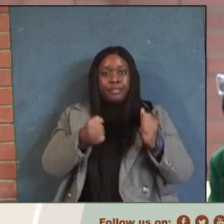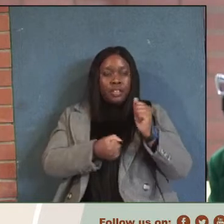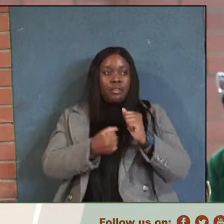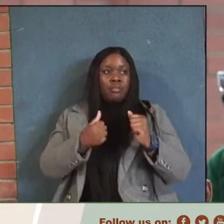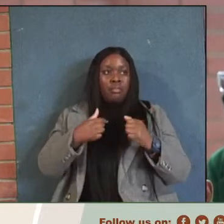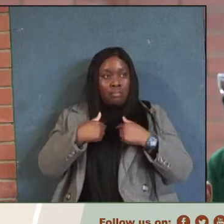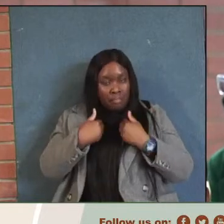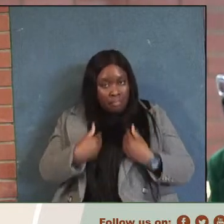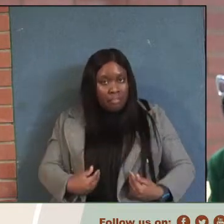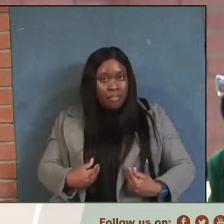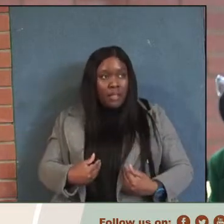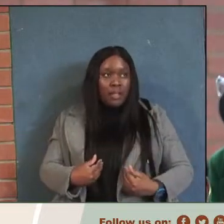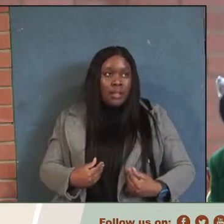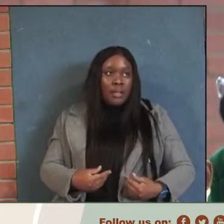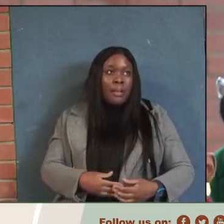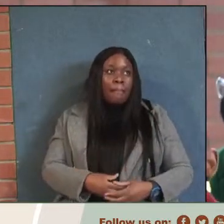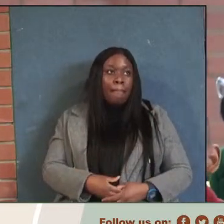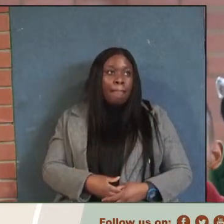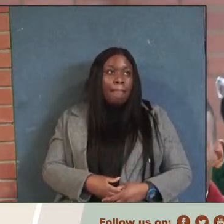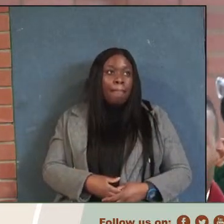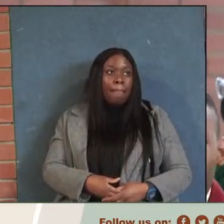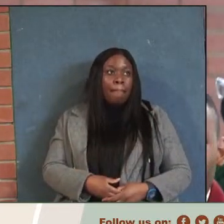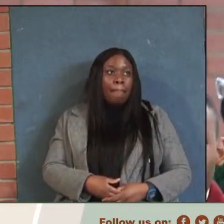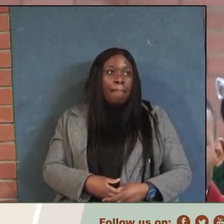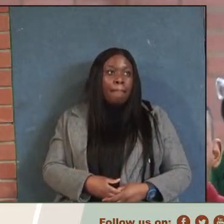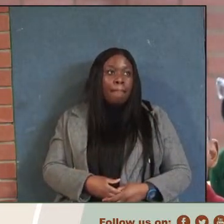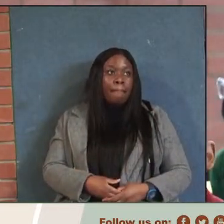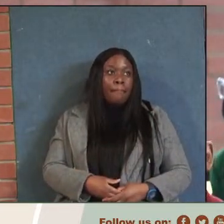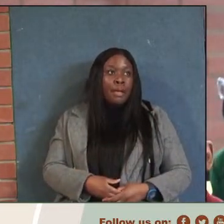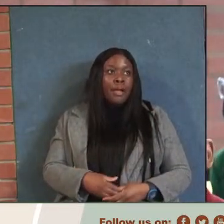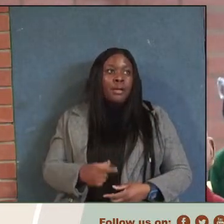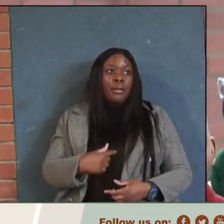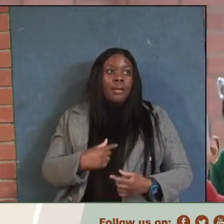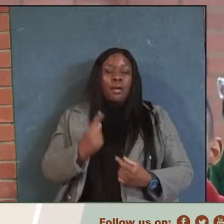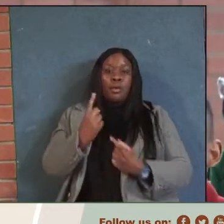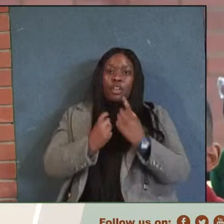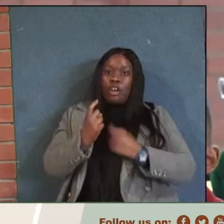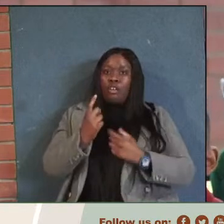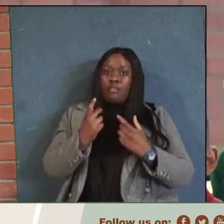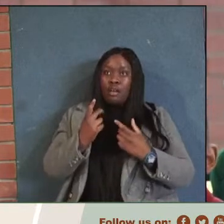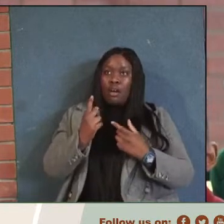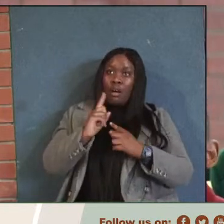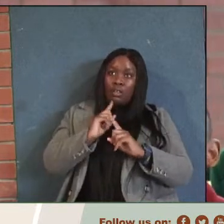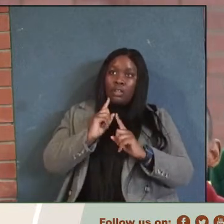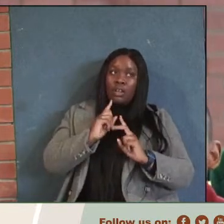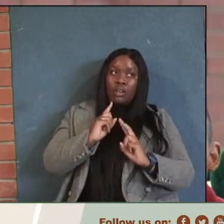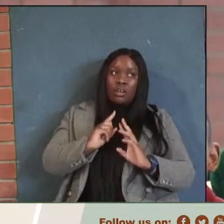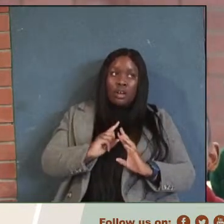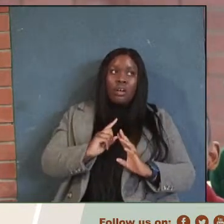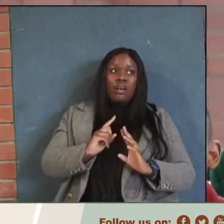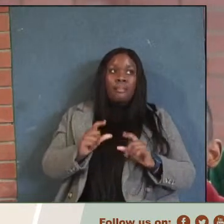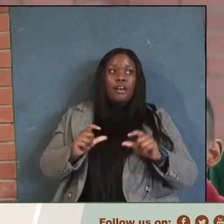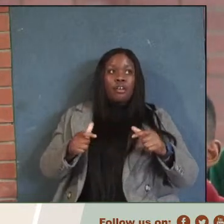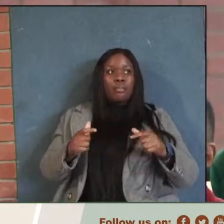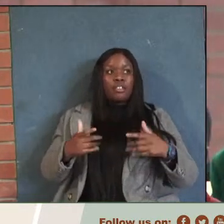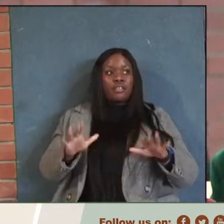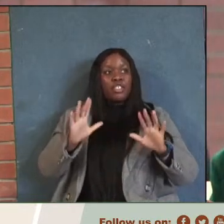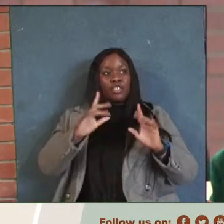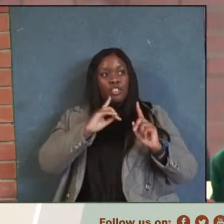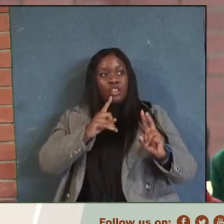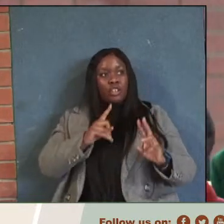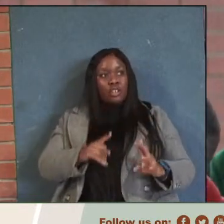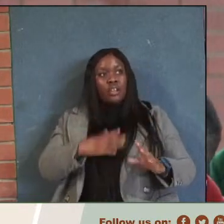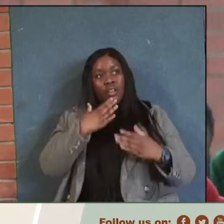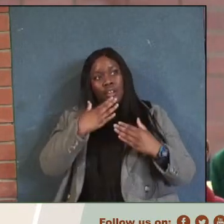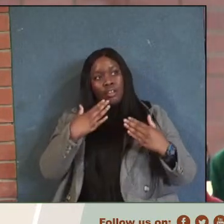I, Honorable Art, all of my questions have been answered. My commission has come through for me. I thank you all for coming